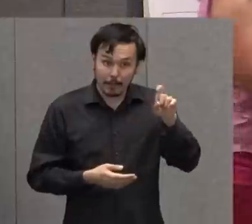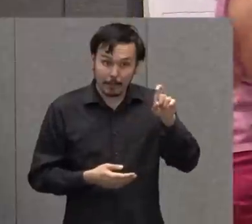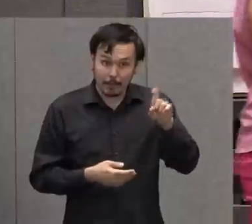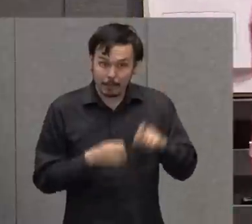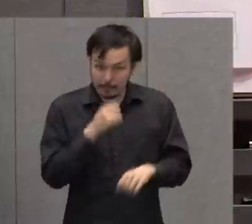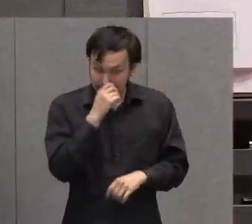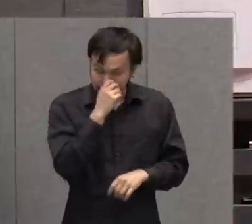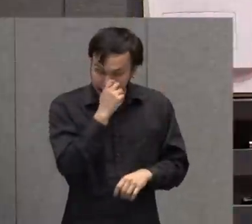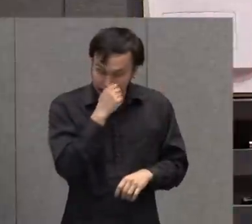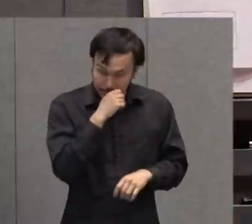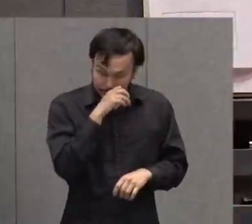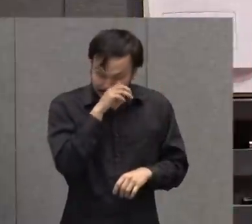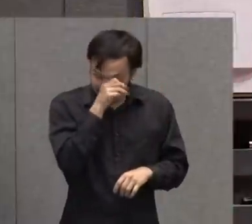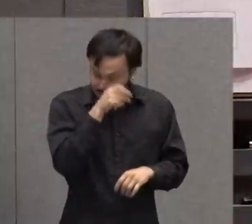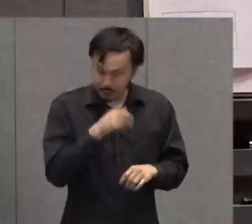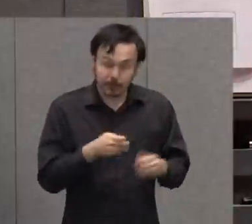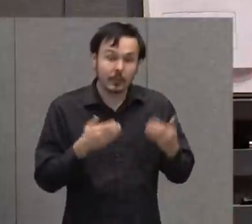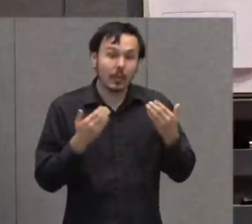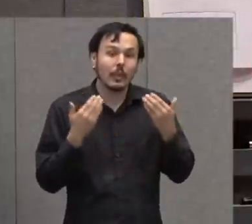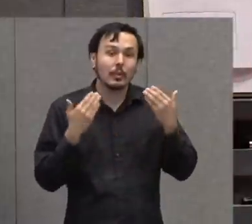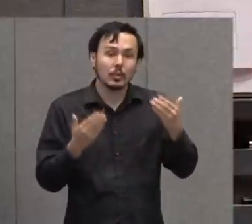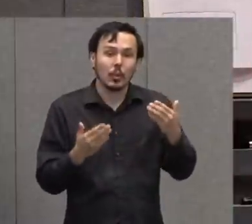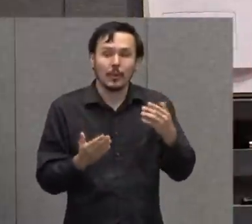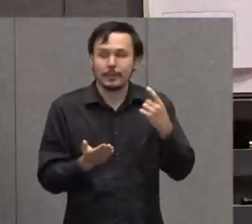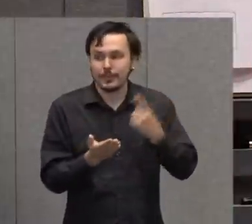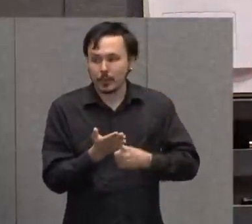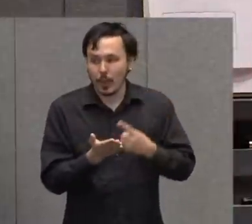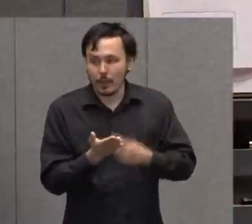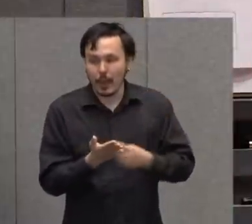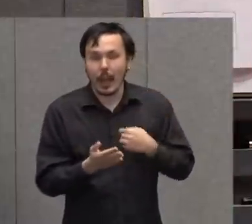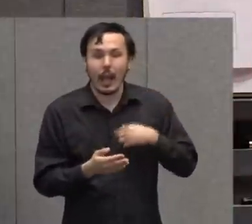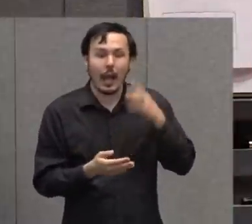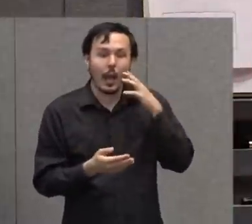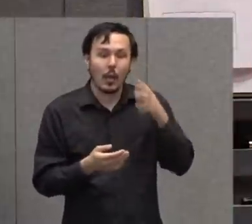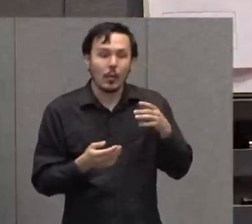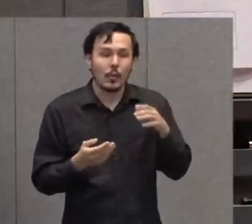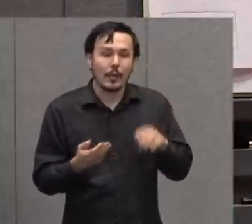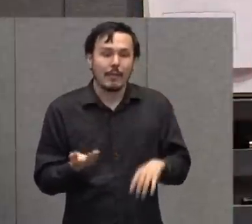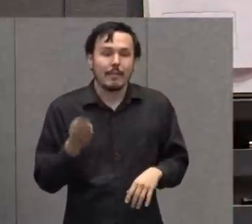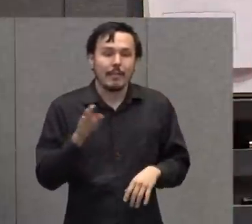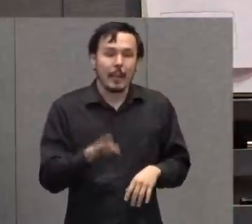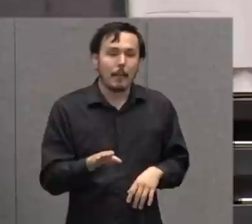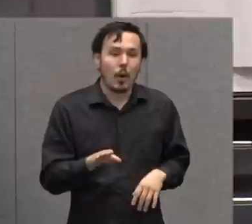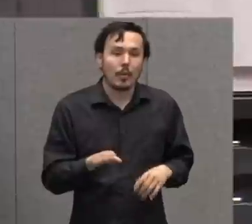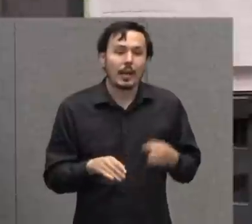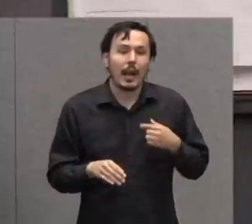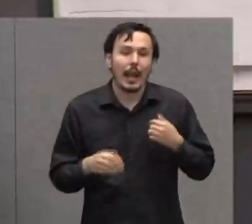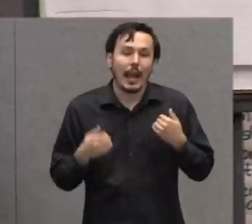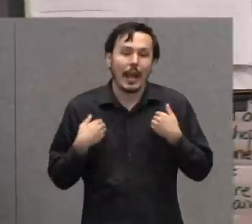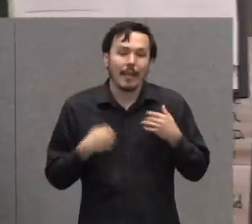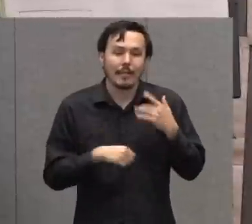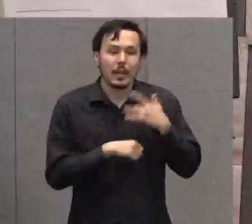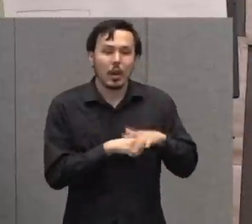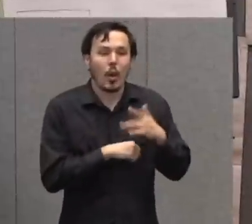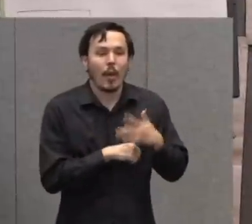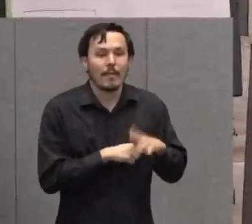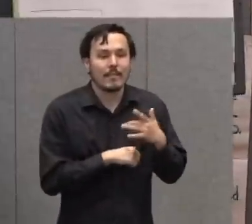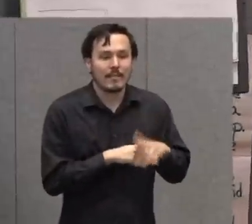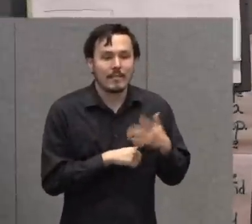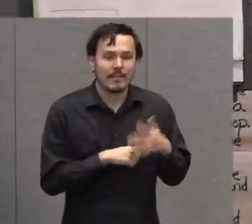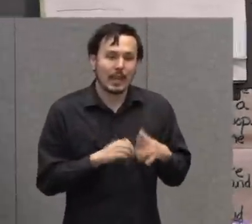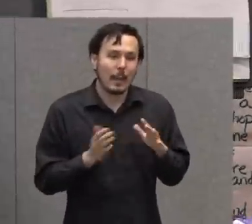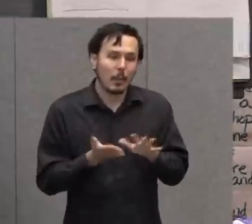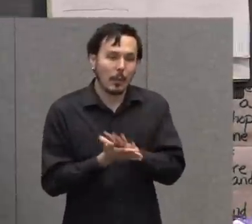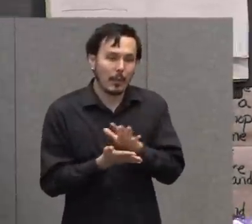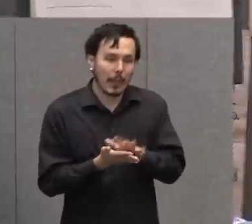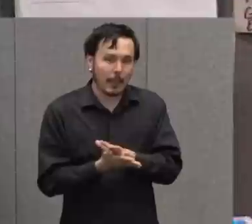All right, so let's go ahead and get into it. So I'm going to flip these over so I have an open document.